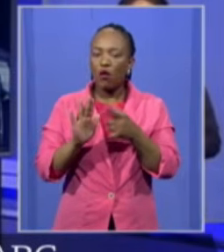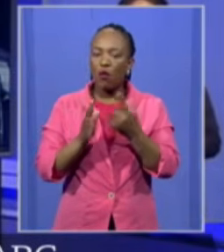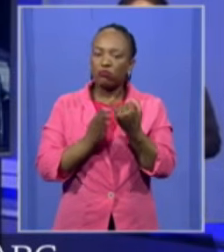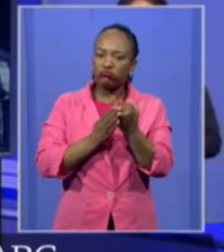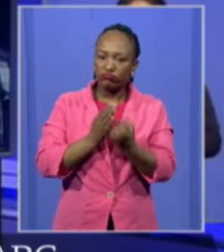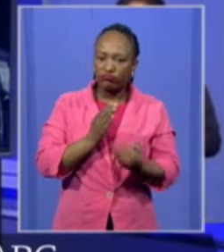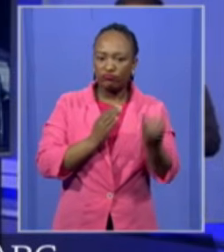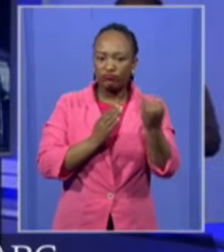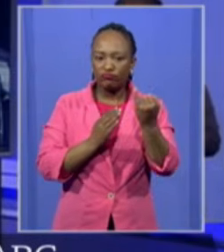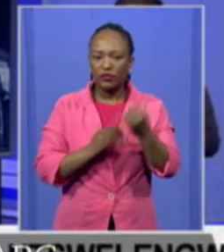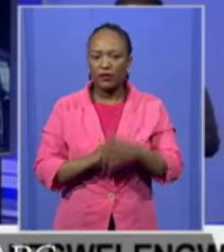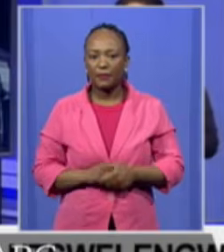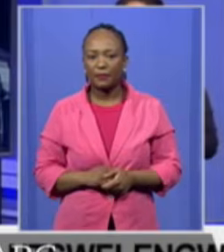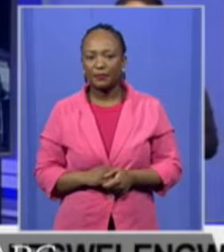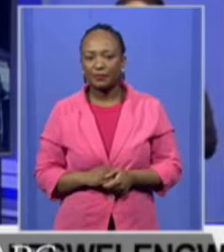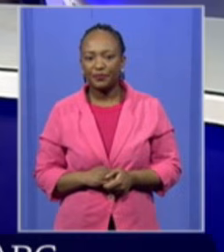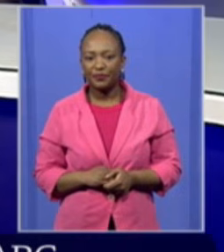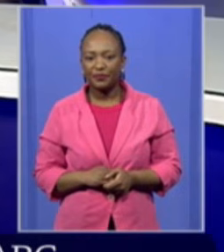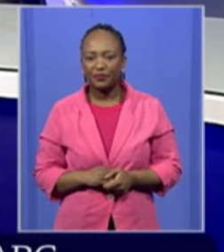leeme.